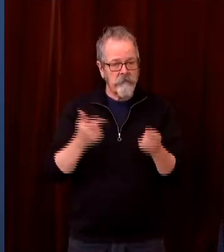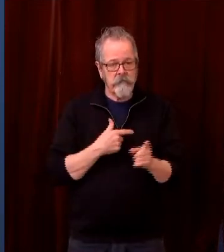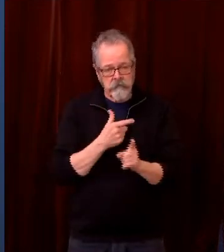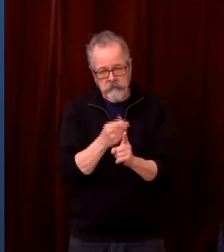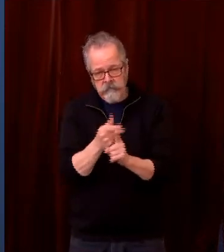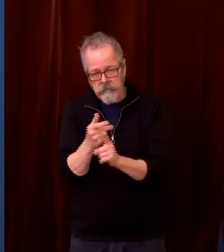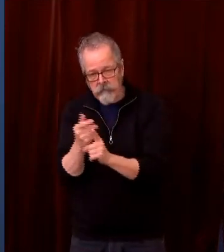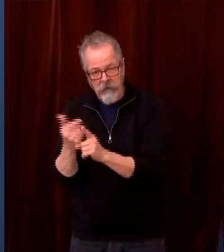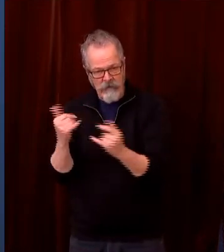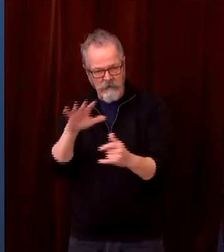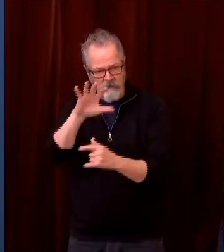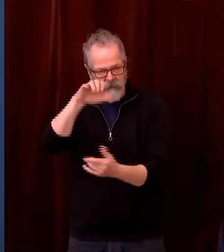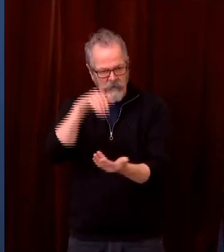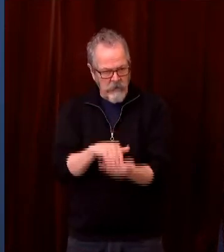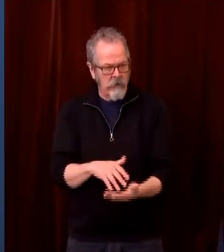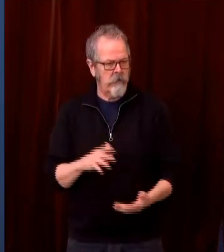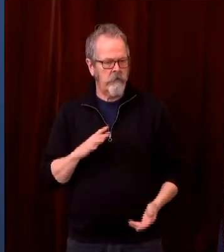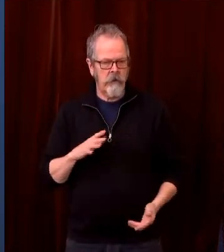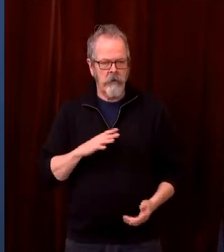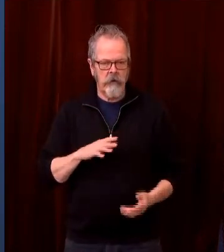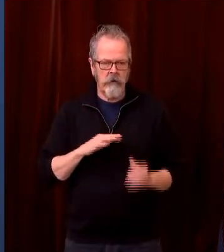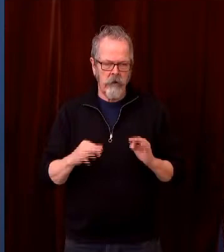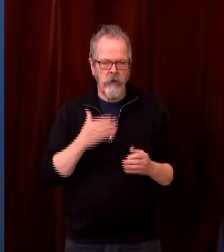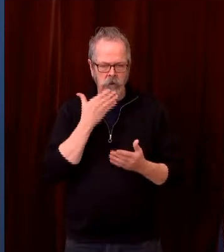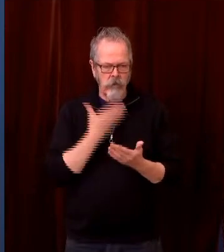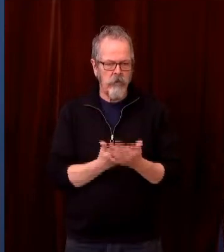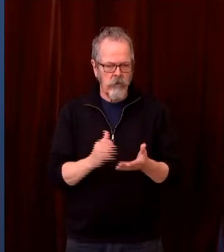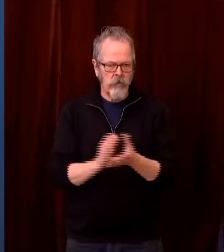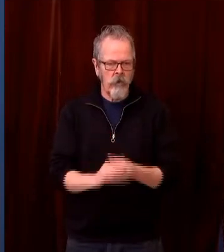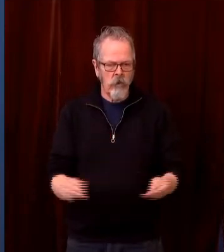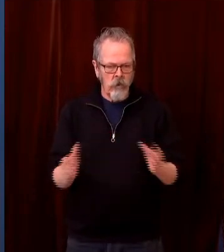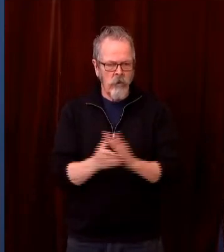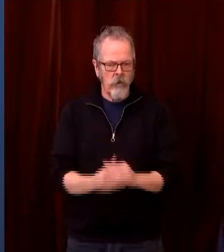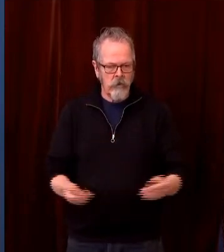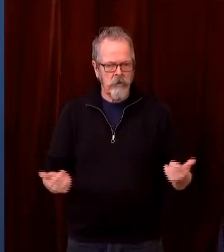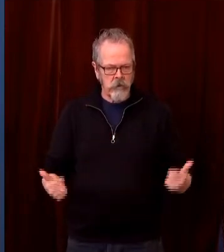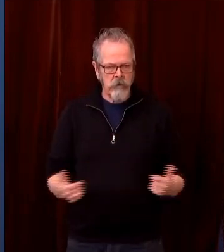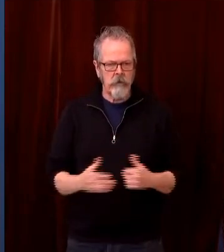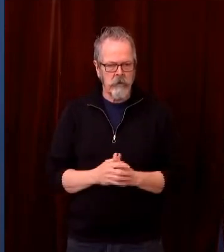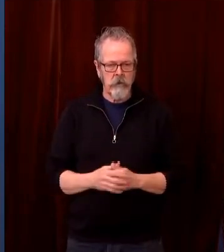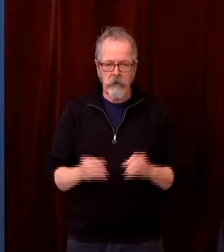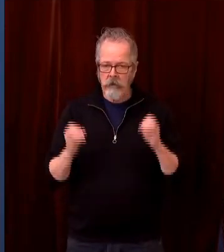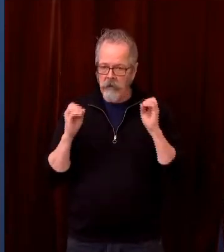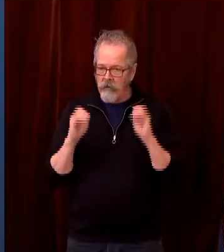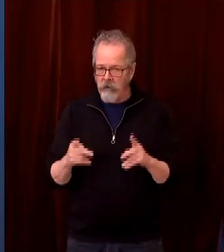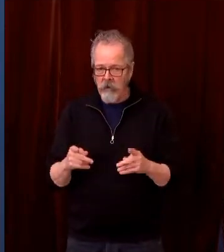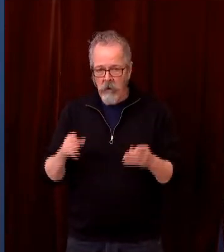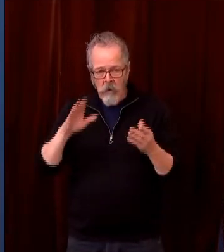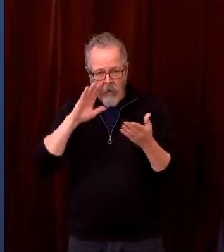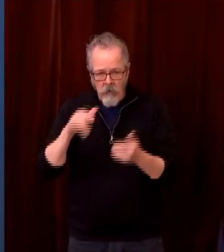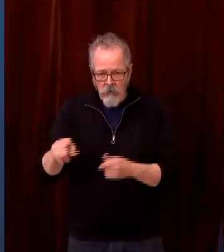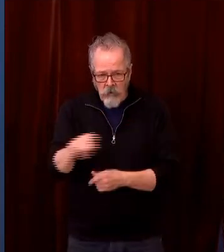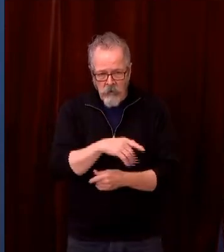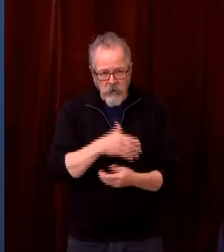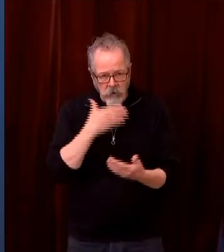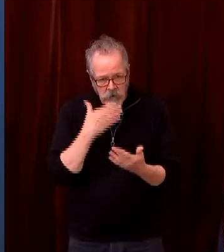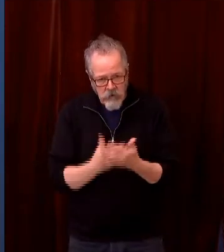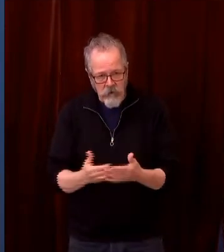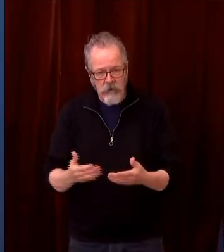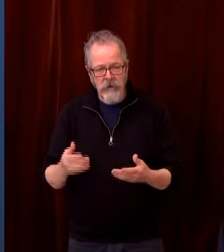upcoming weeks. I don't think we need any more questions. With that, I hope you'll be well and take care.